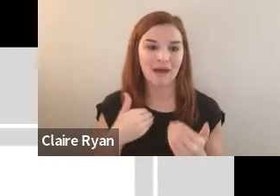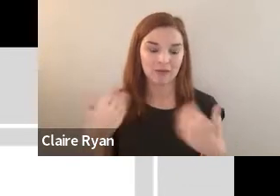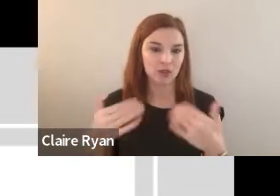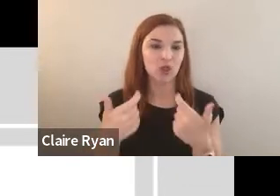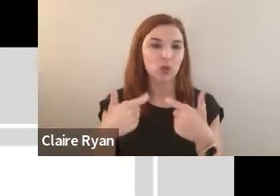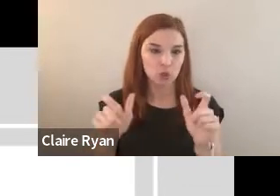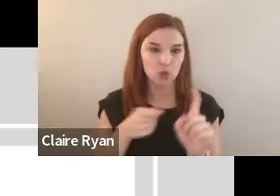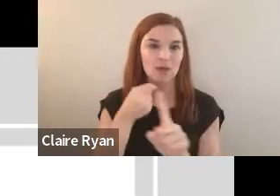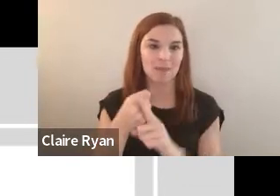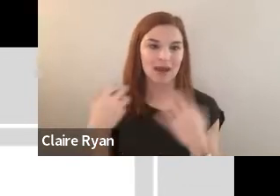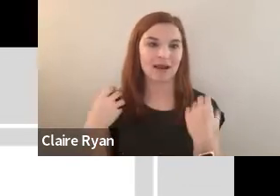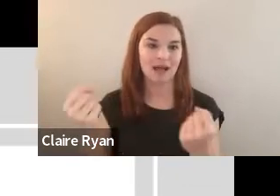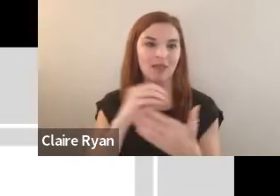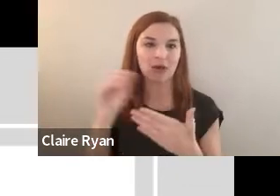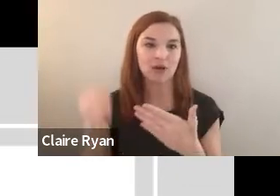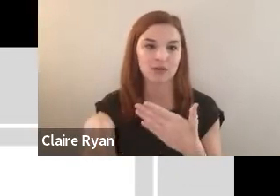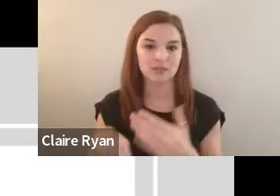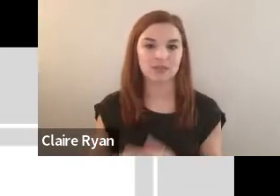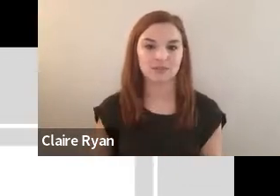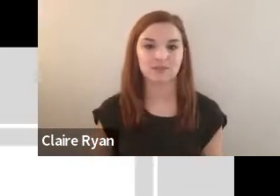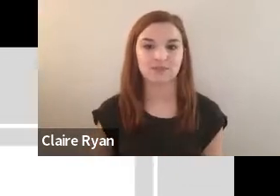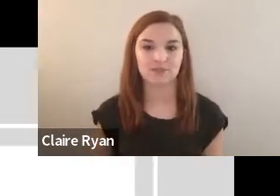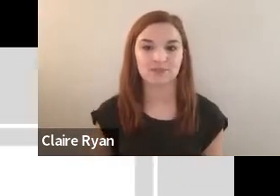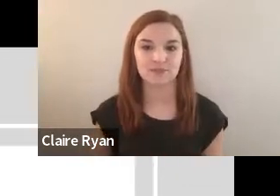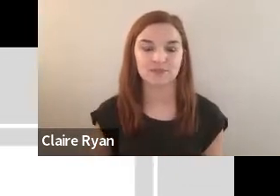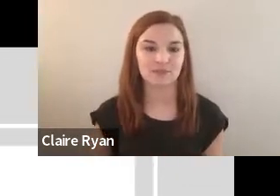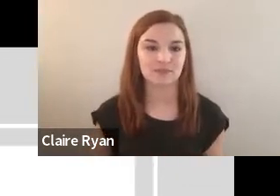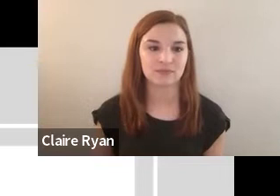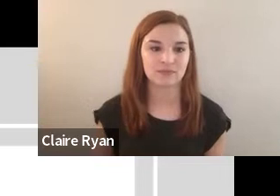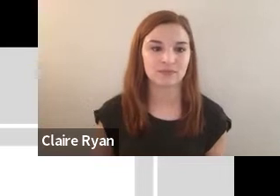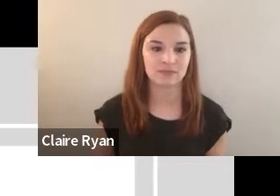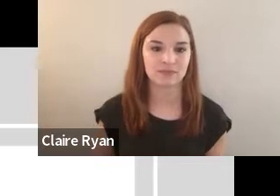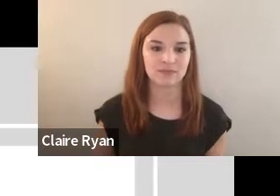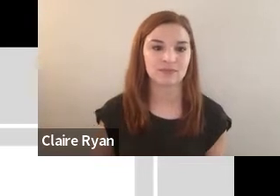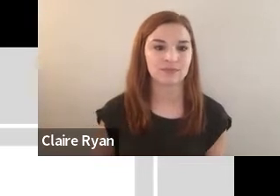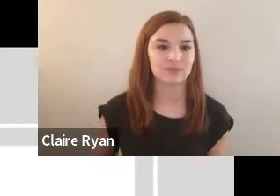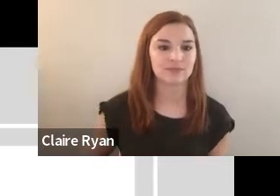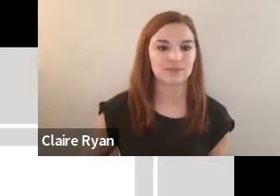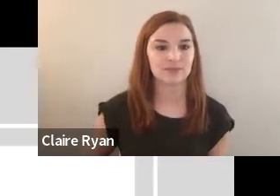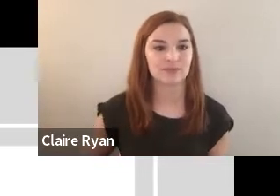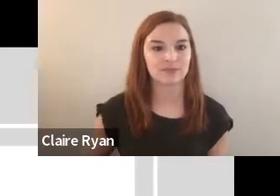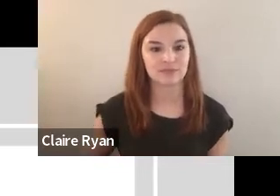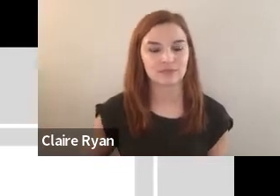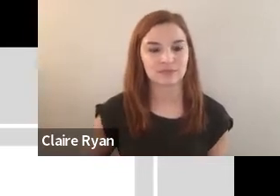to early death, as shown here on the slide. And it definitely impacts their health outcomes.